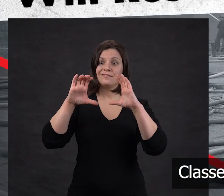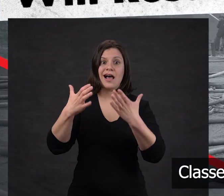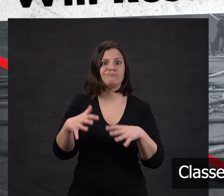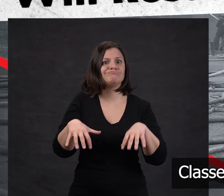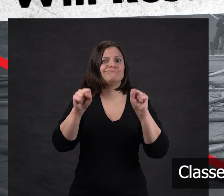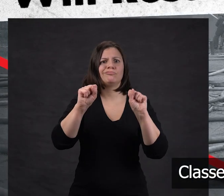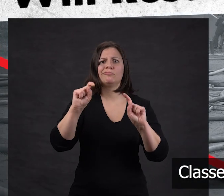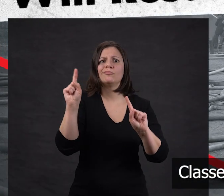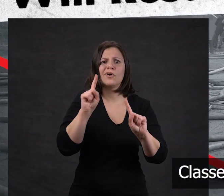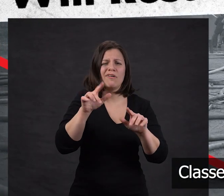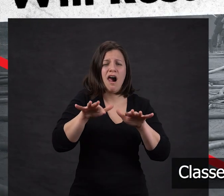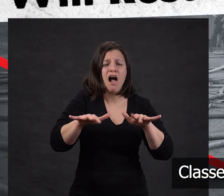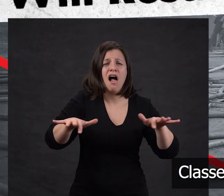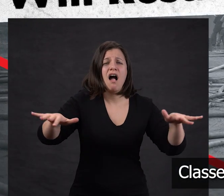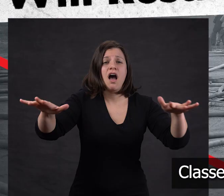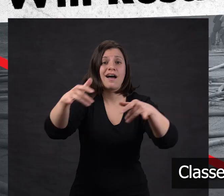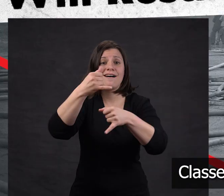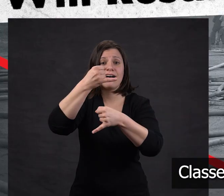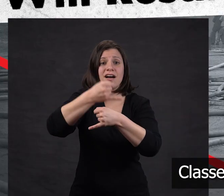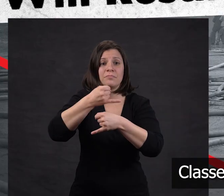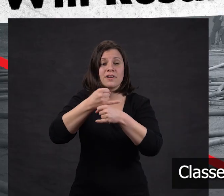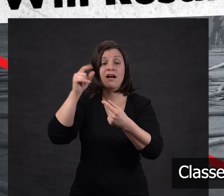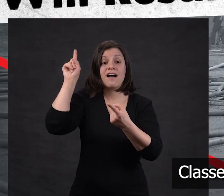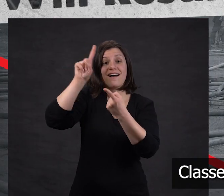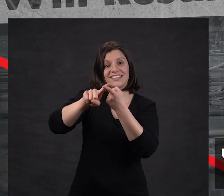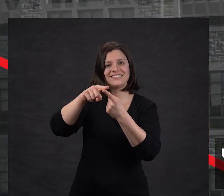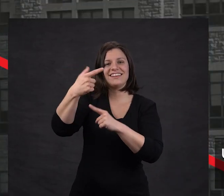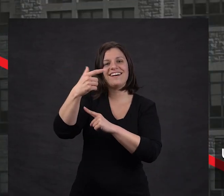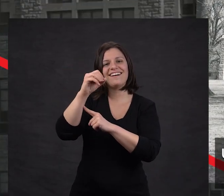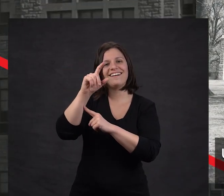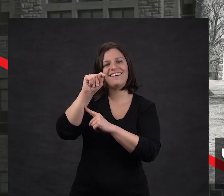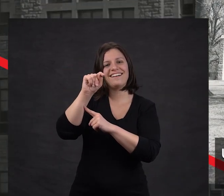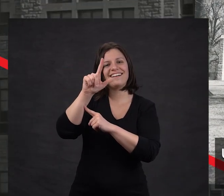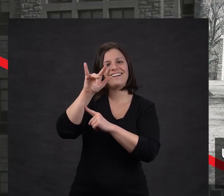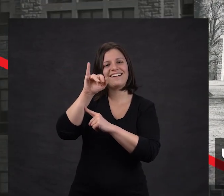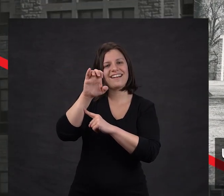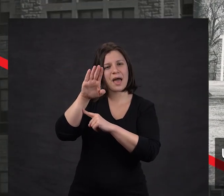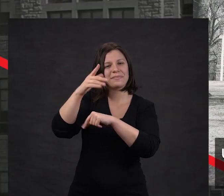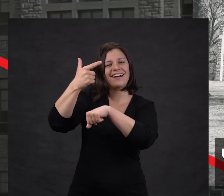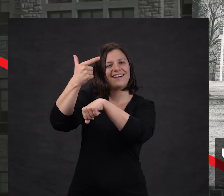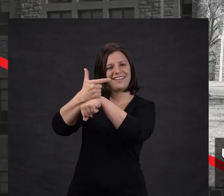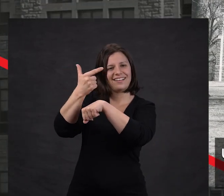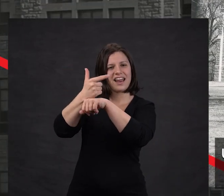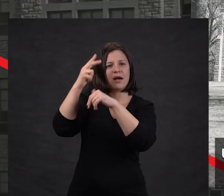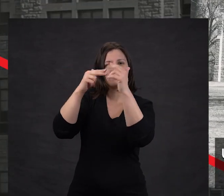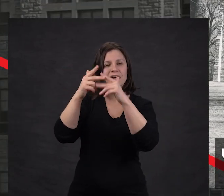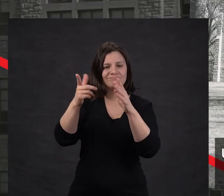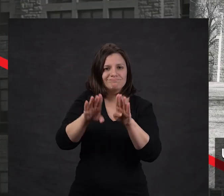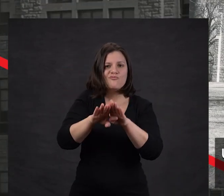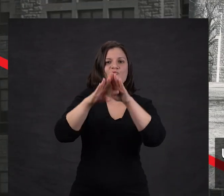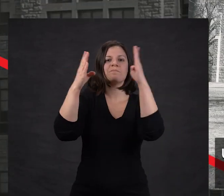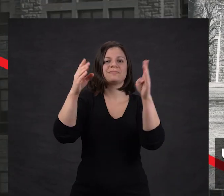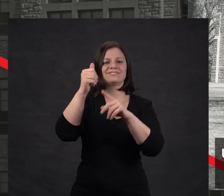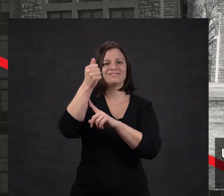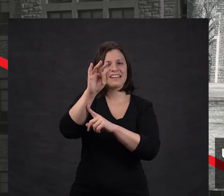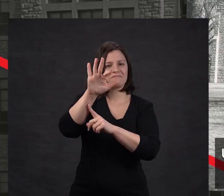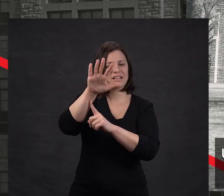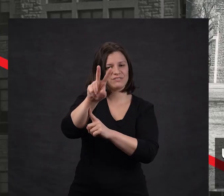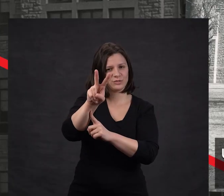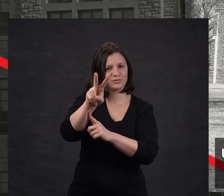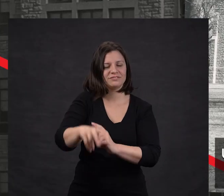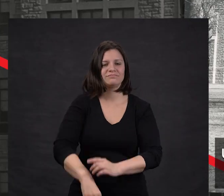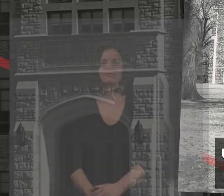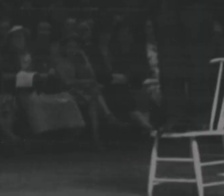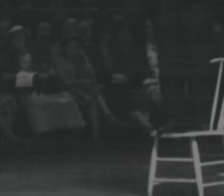Classes were held all around campus Photo, Gottlieb building. until the Gottlieb building opened in 1952.